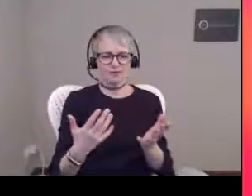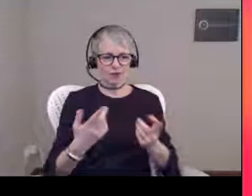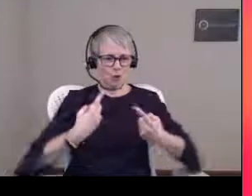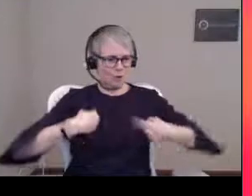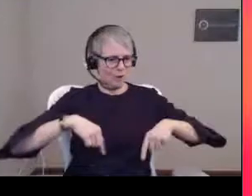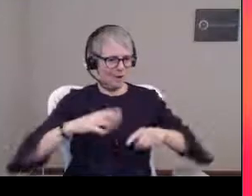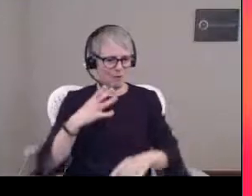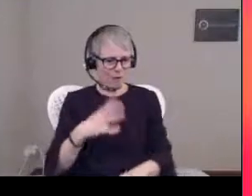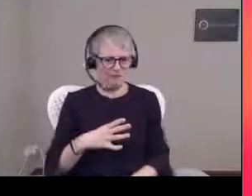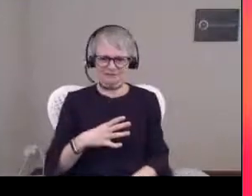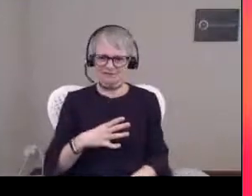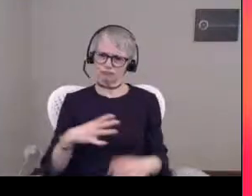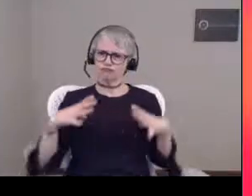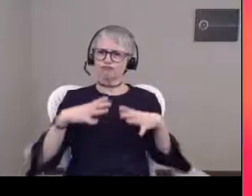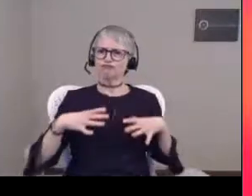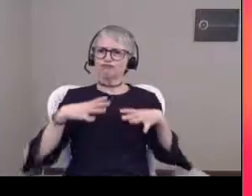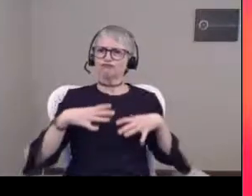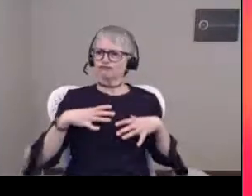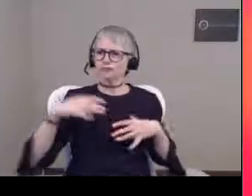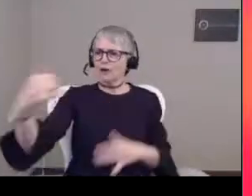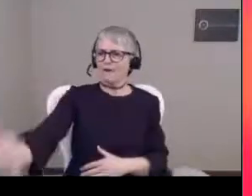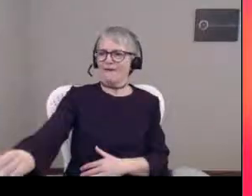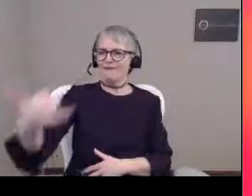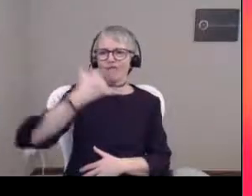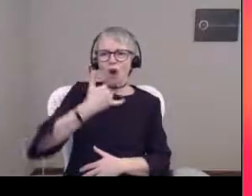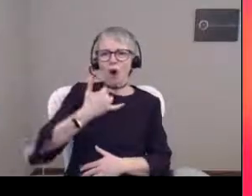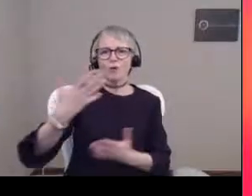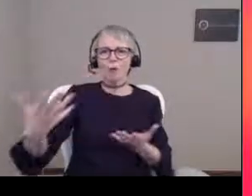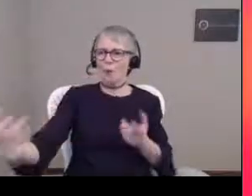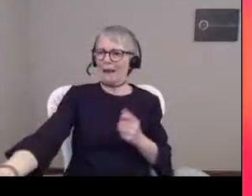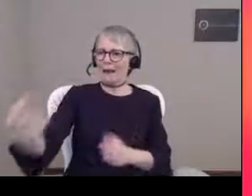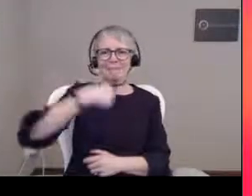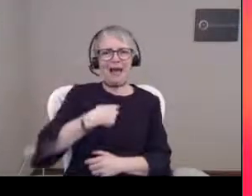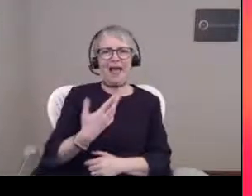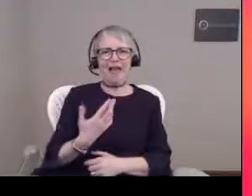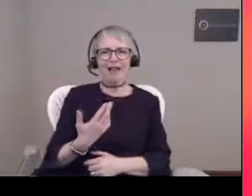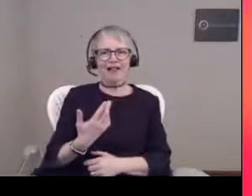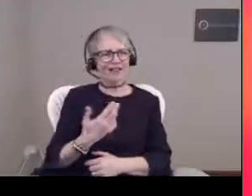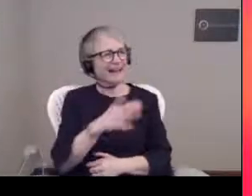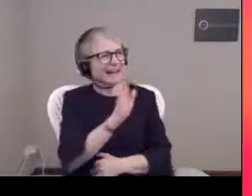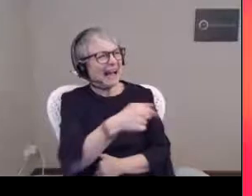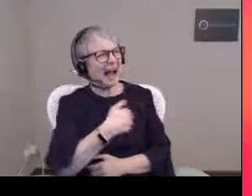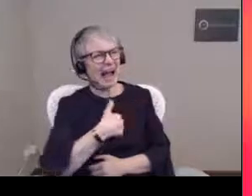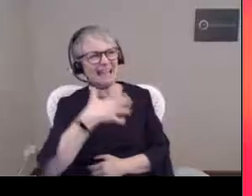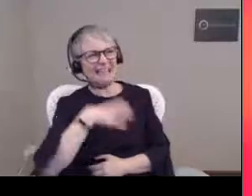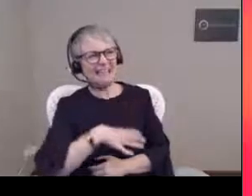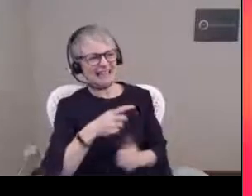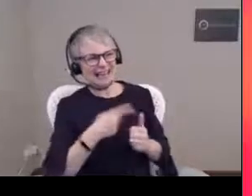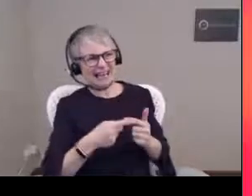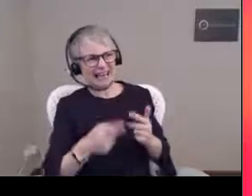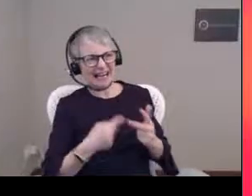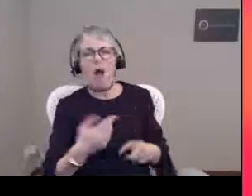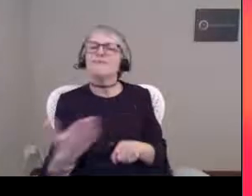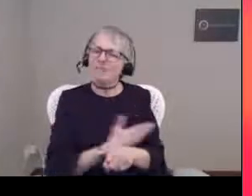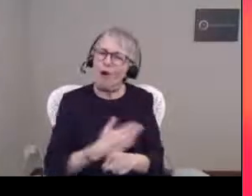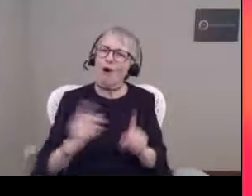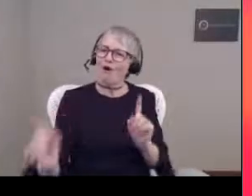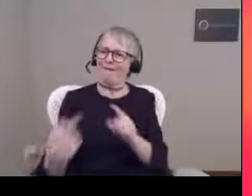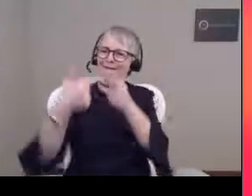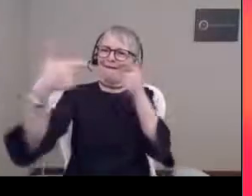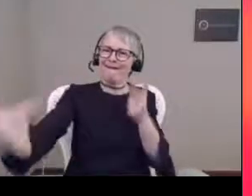whatever that you're more comfortable with, to ensure that we can put those support pieces in place. We have a partnership with a company